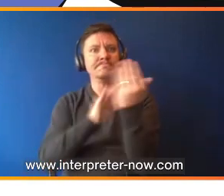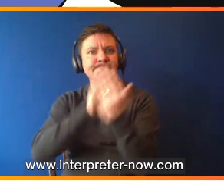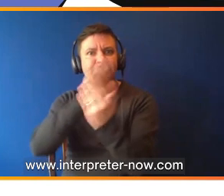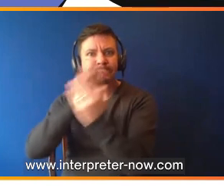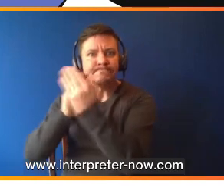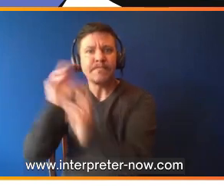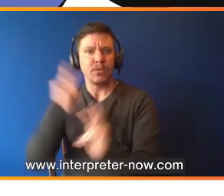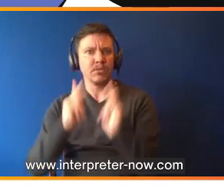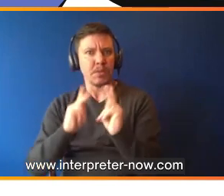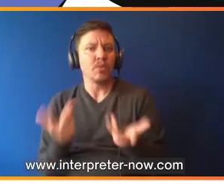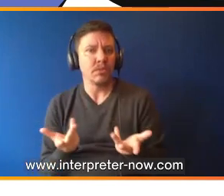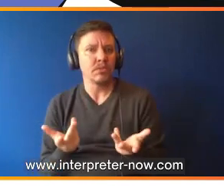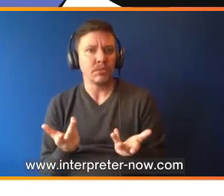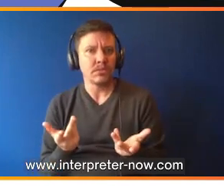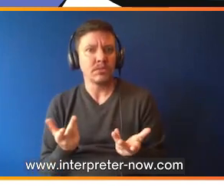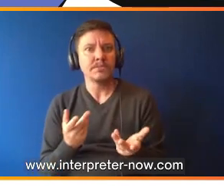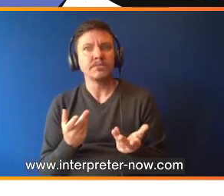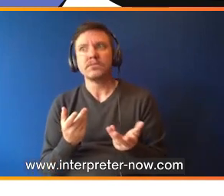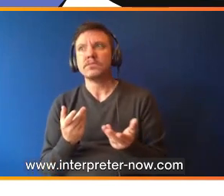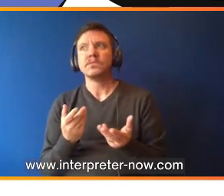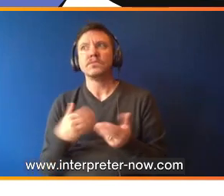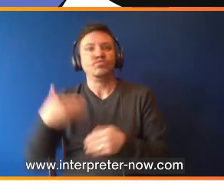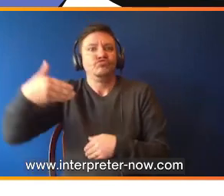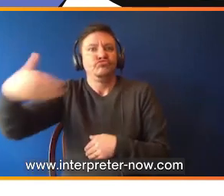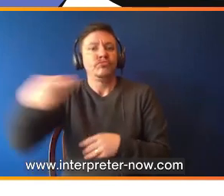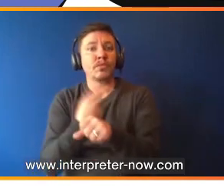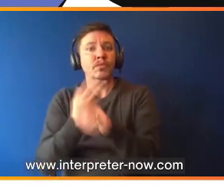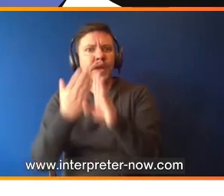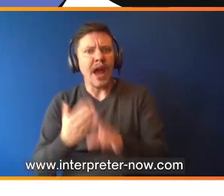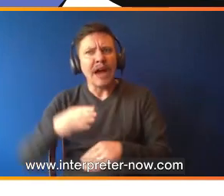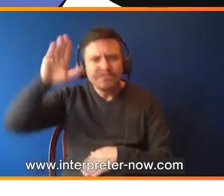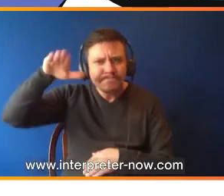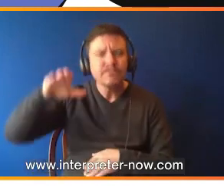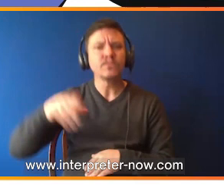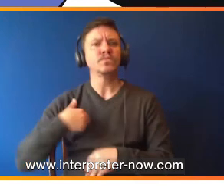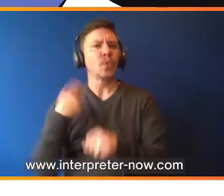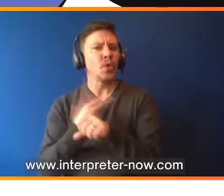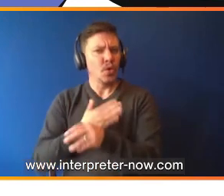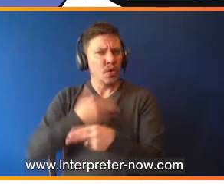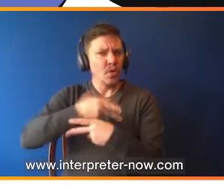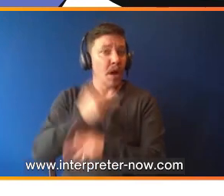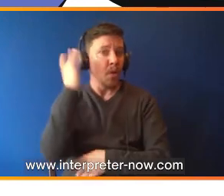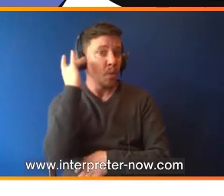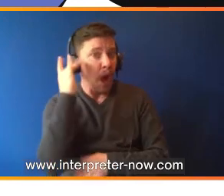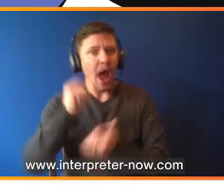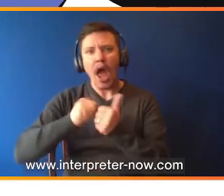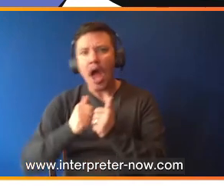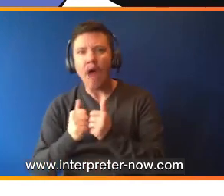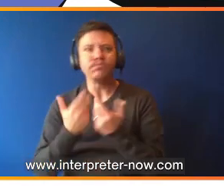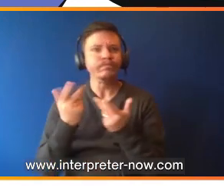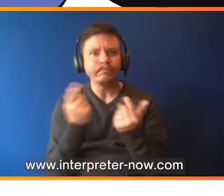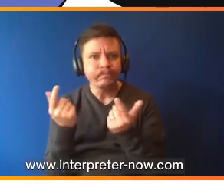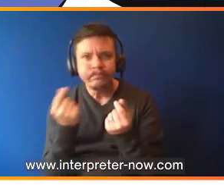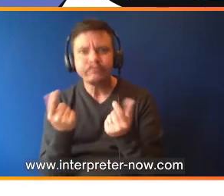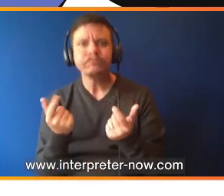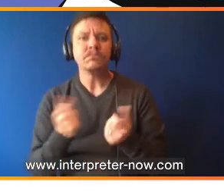going beyond that surface level empathy maps, the personas, the customer journeys, and go deeper? It's a big system that